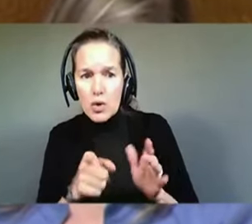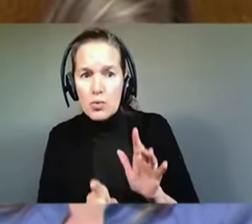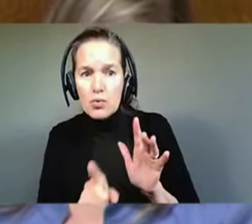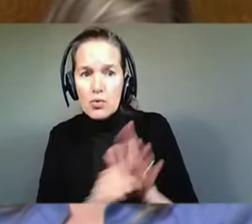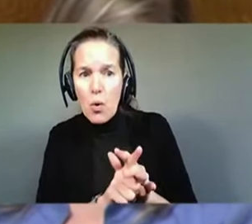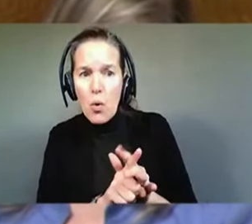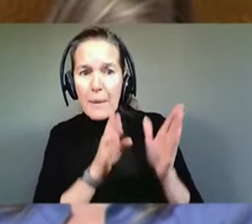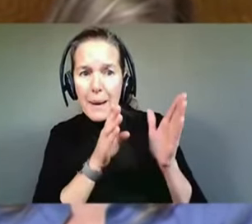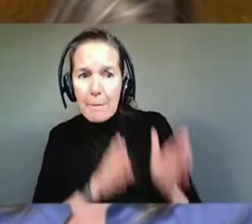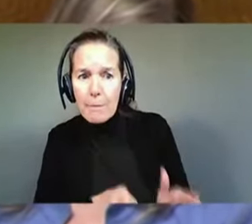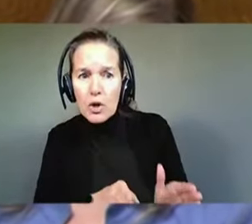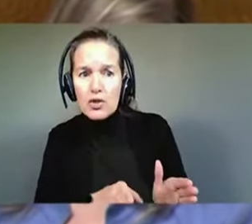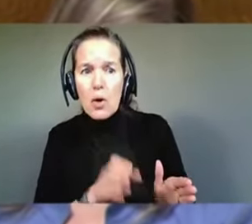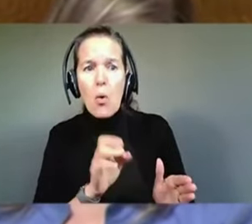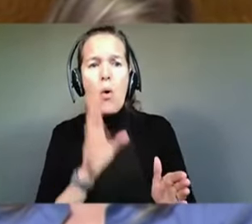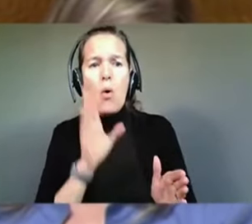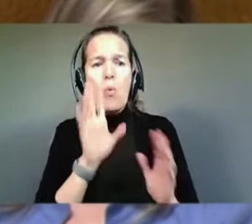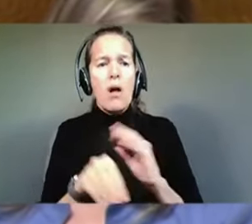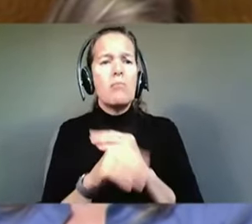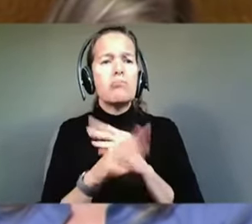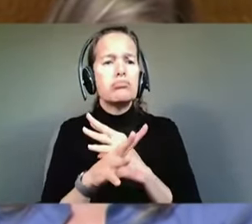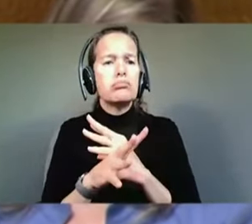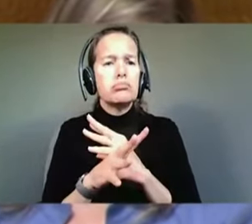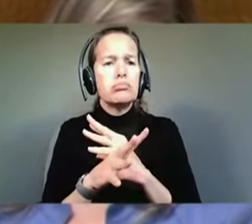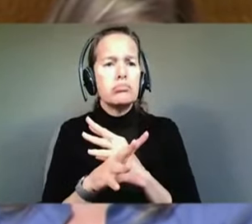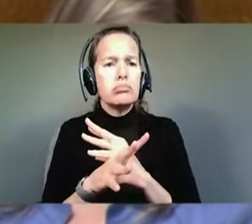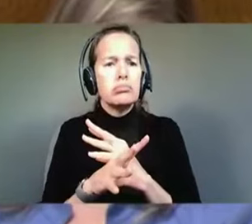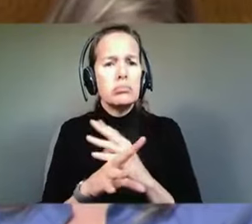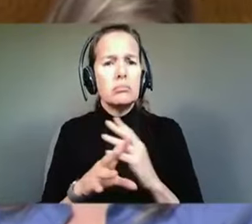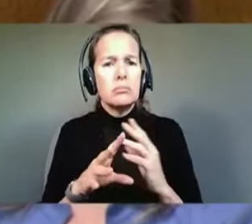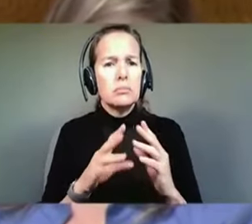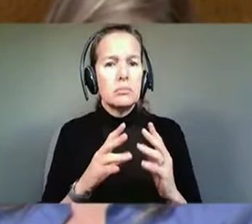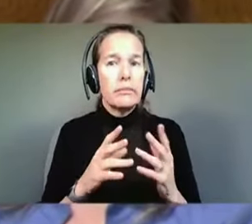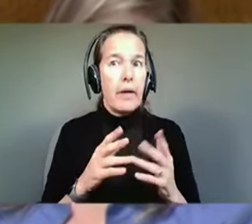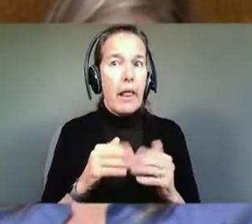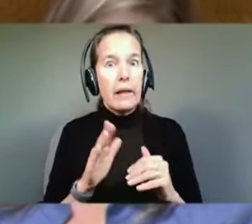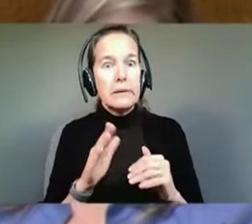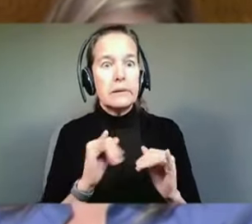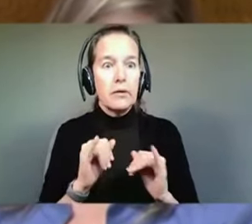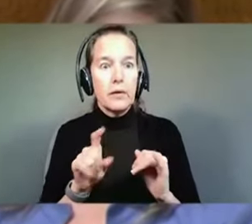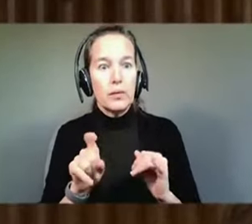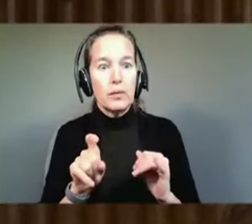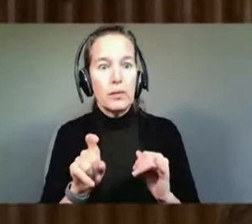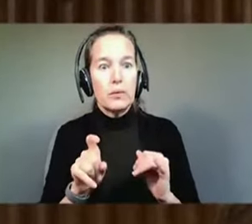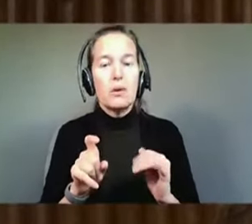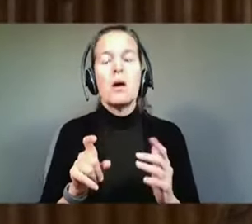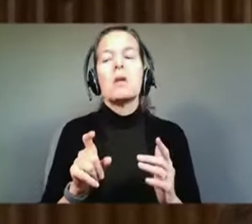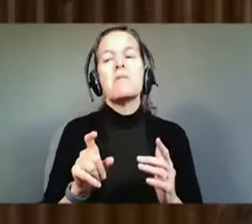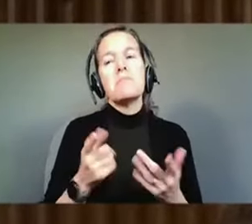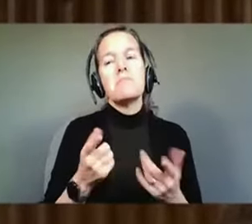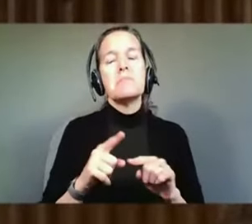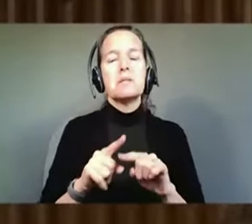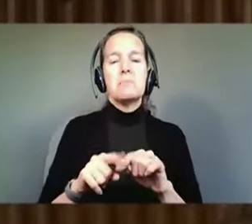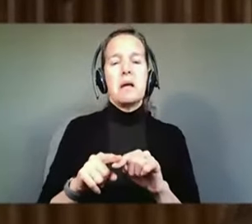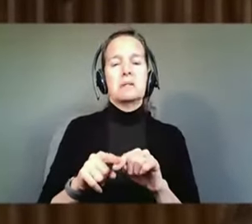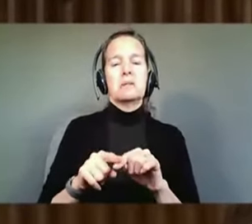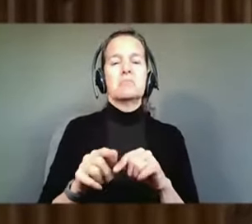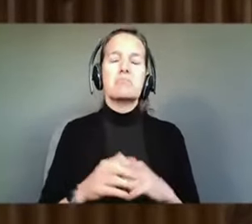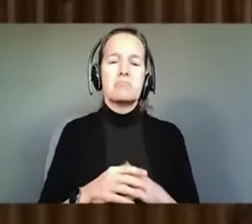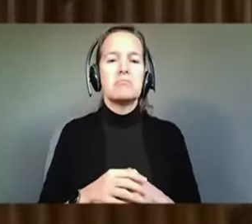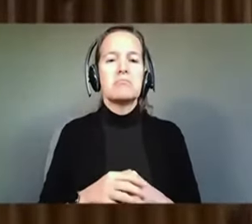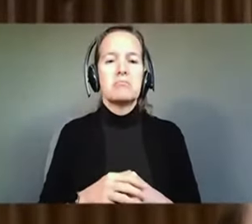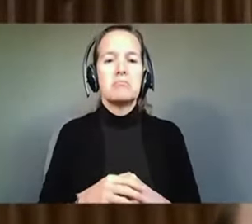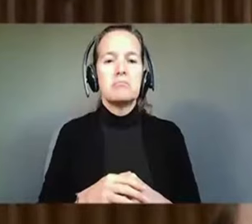do a telemedicine interview as at least an intake interview? It depends. And I think